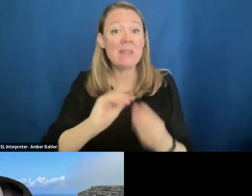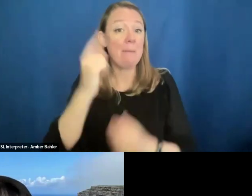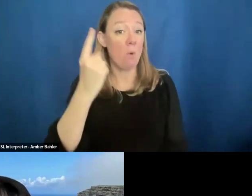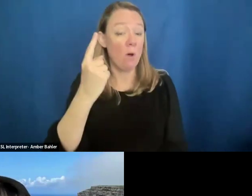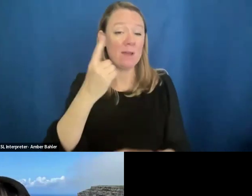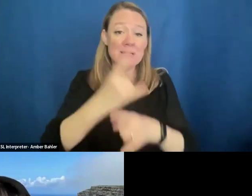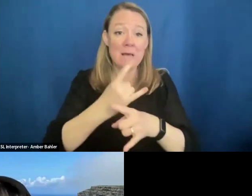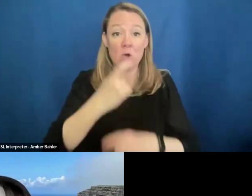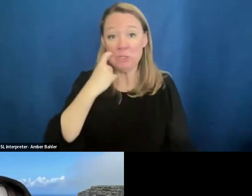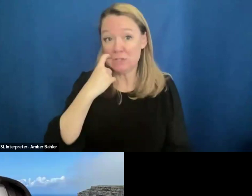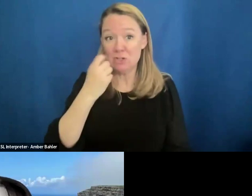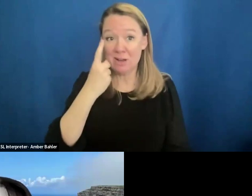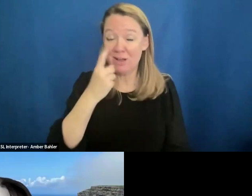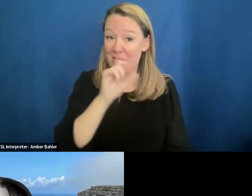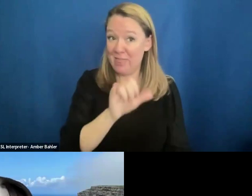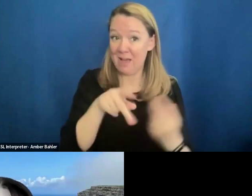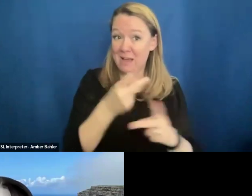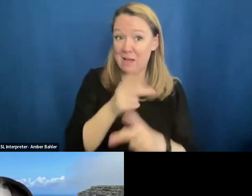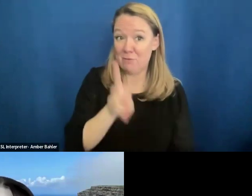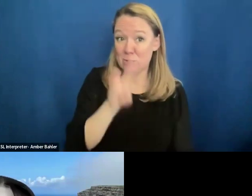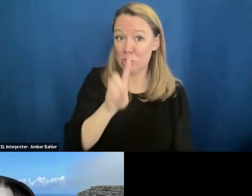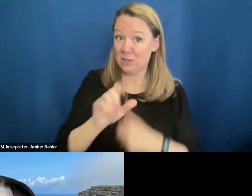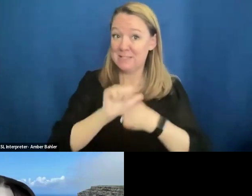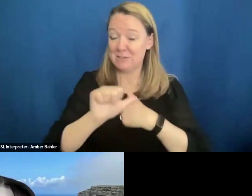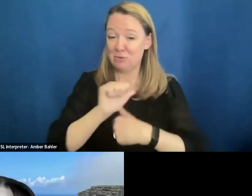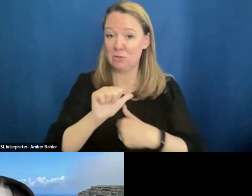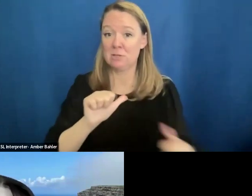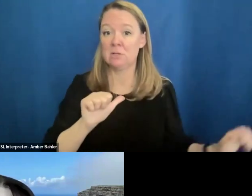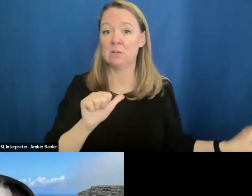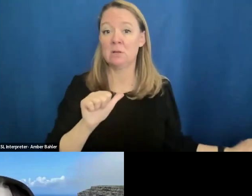I think that one of the potential process measures could be